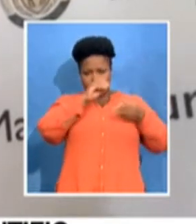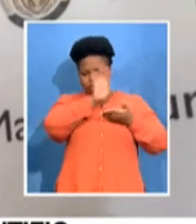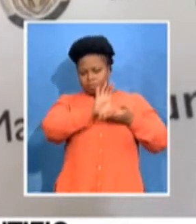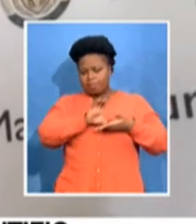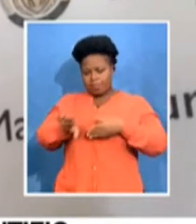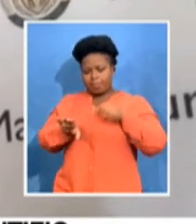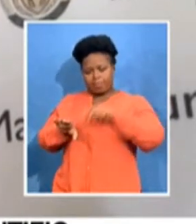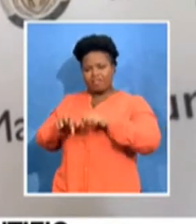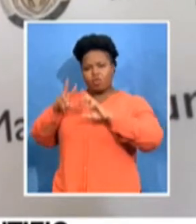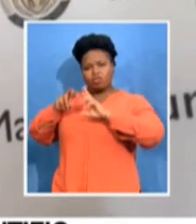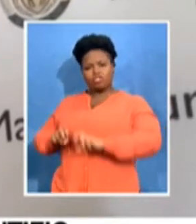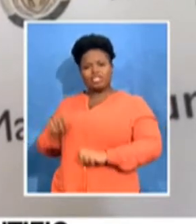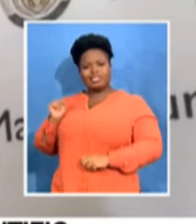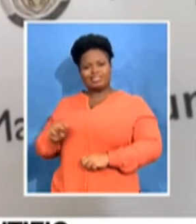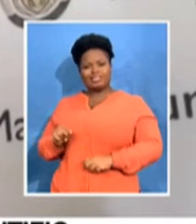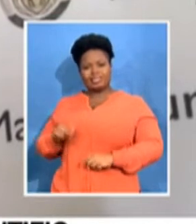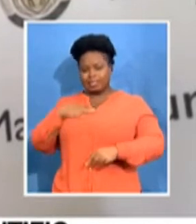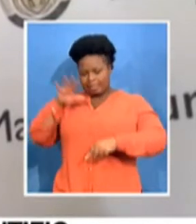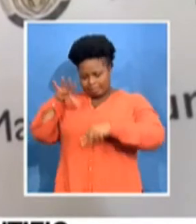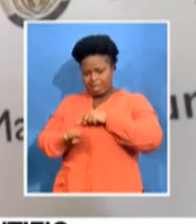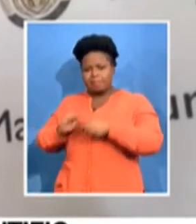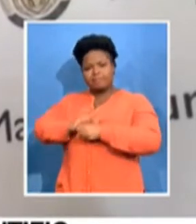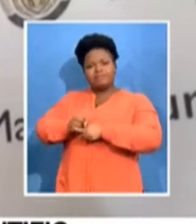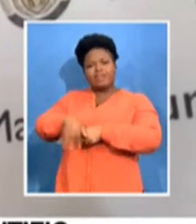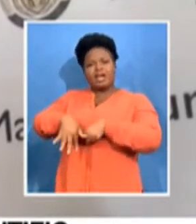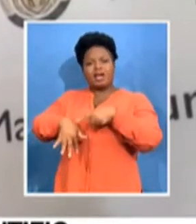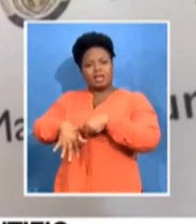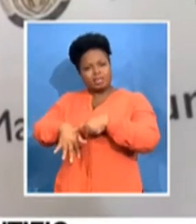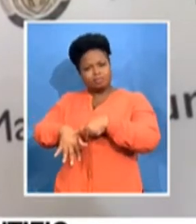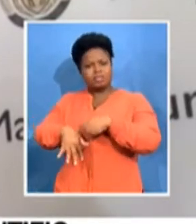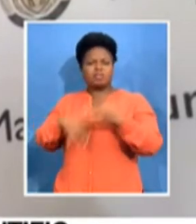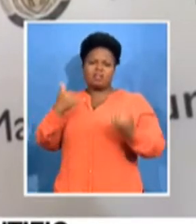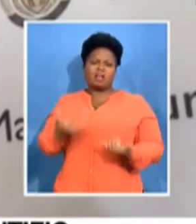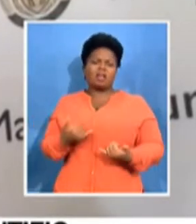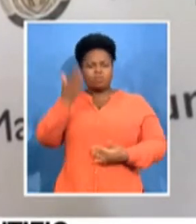we now know that individuals who happen to be infected